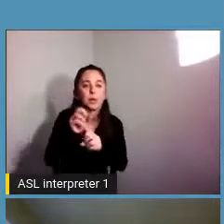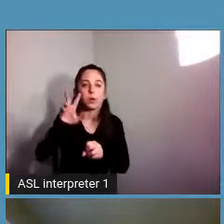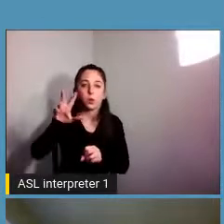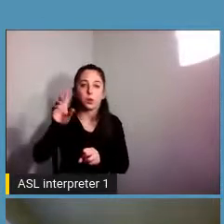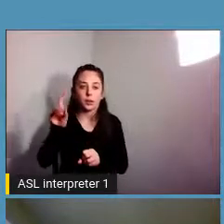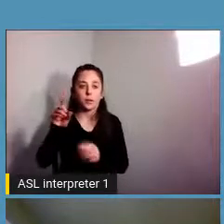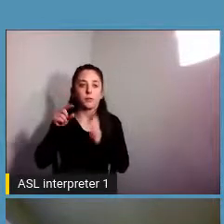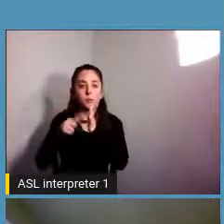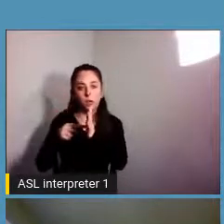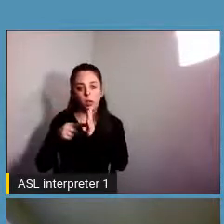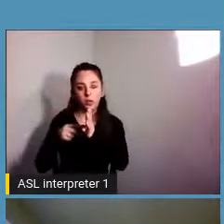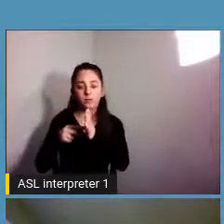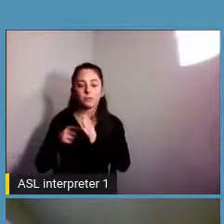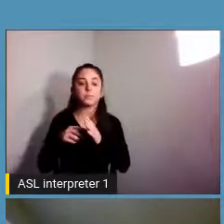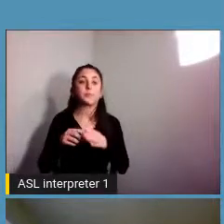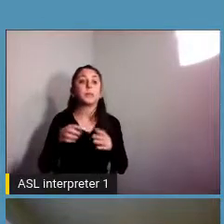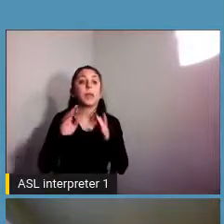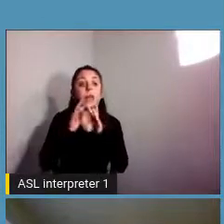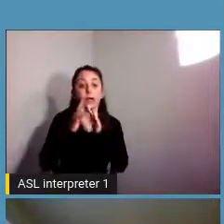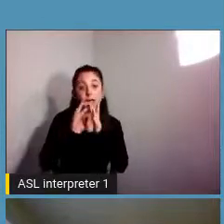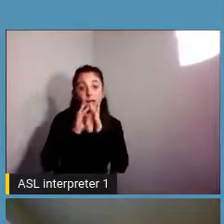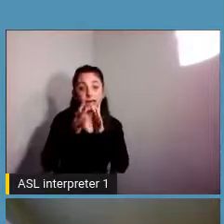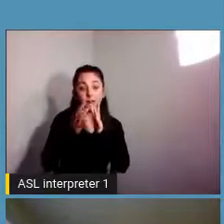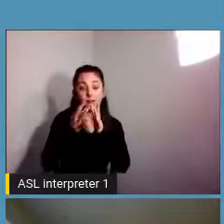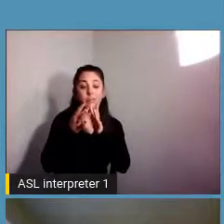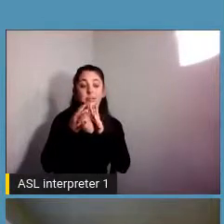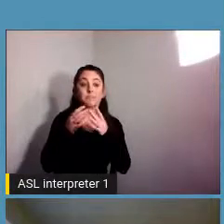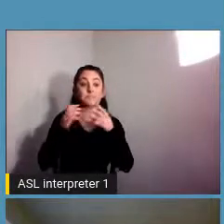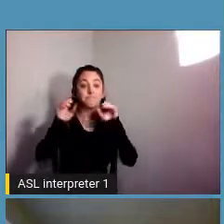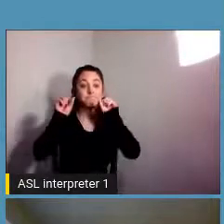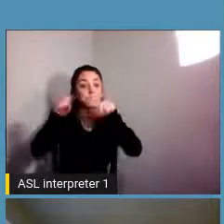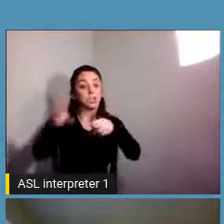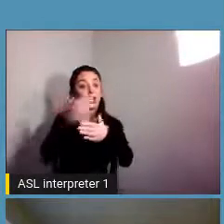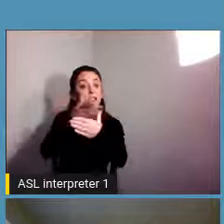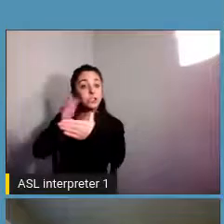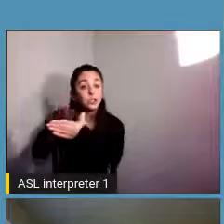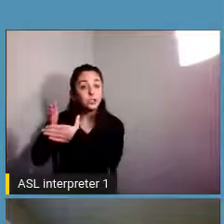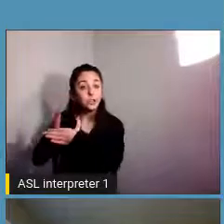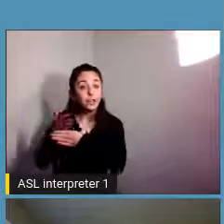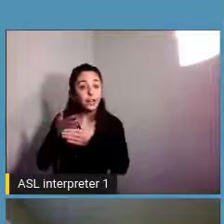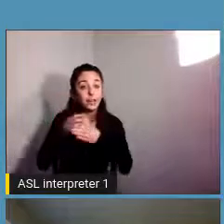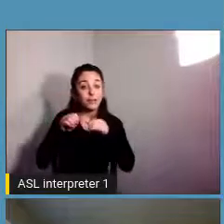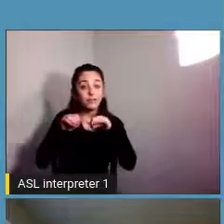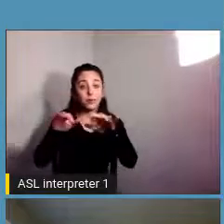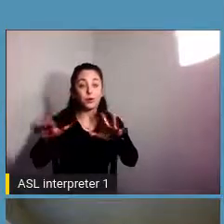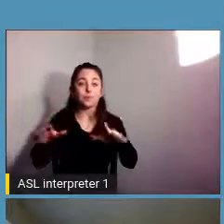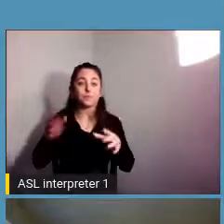shared on the internet so people can see it up close and personal if they want.